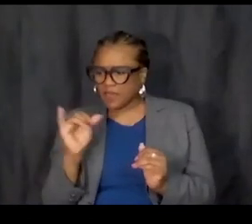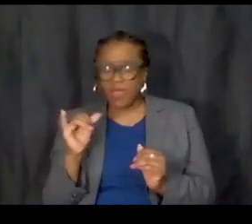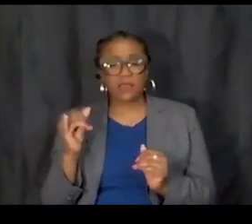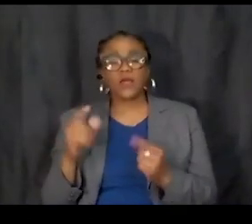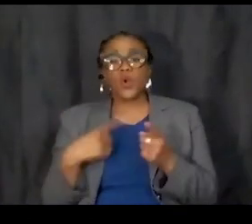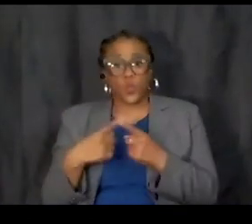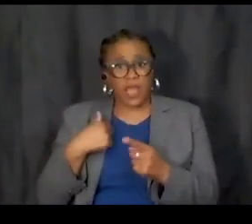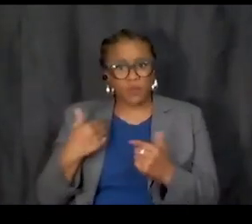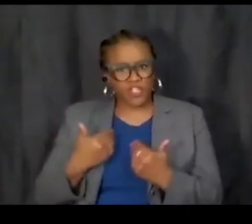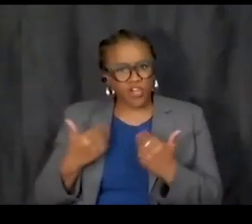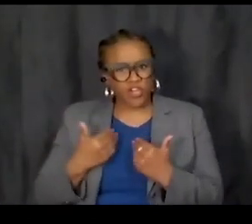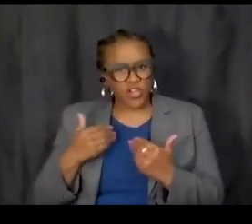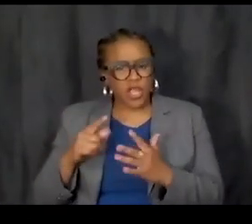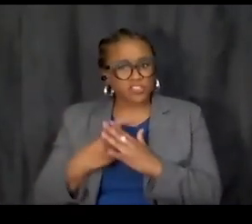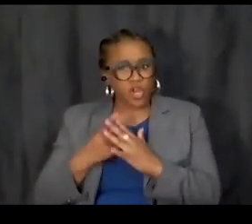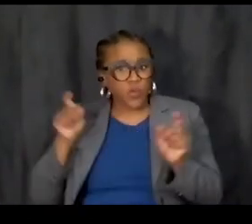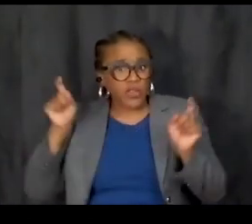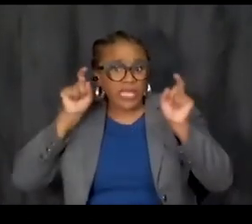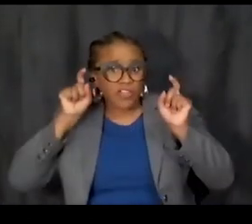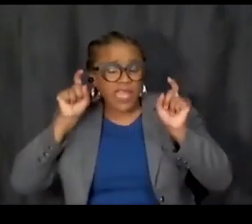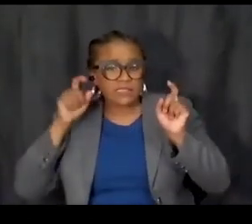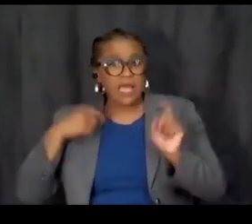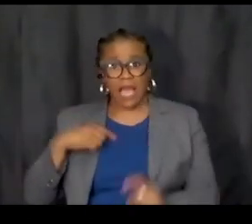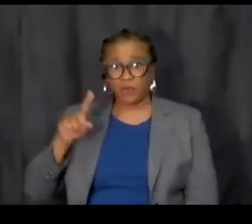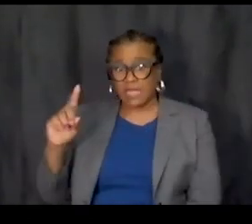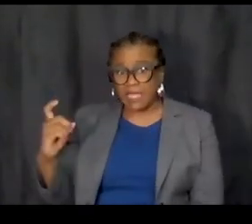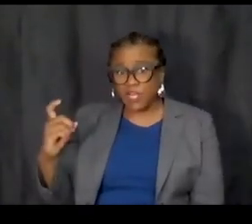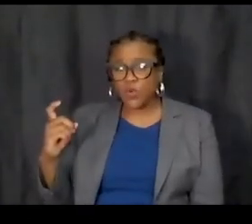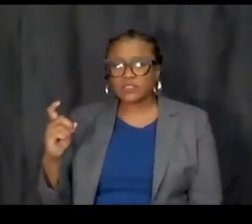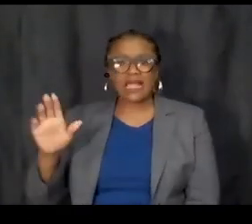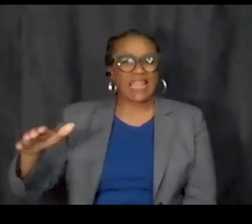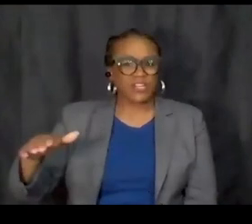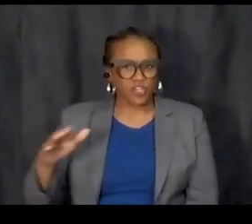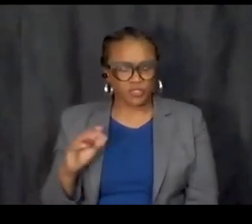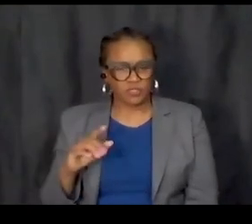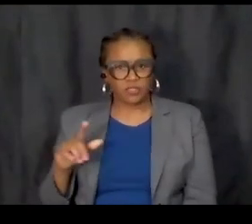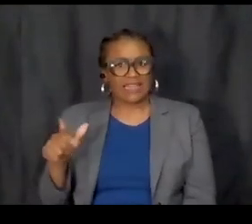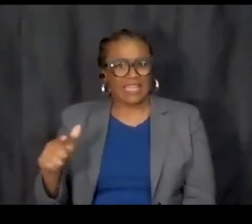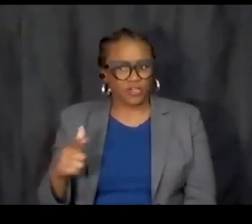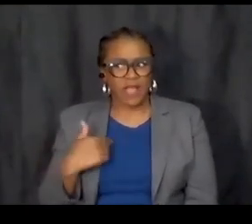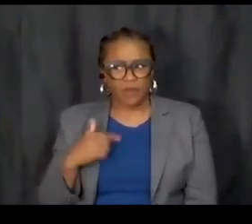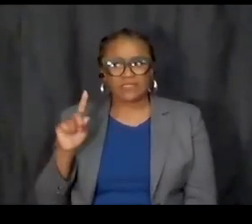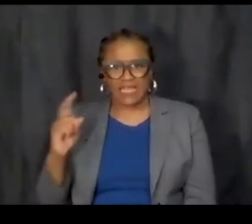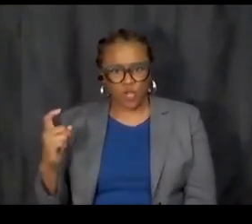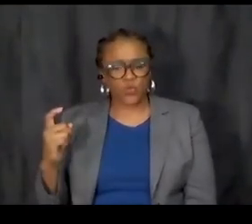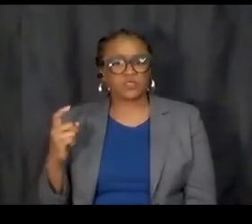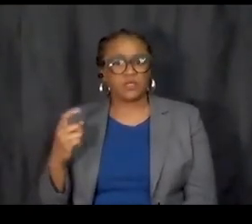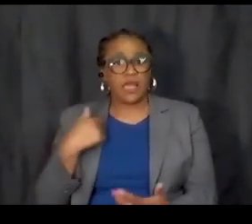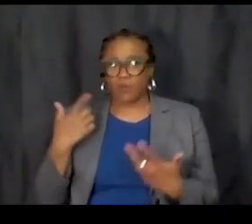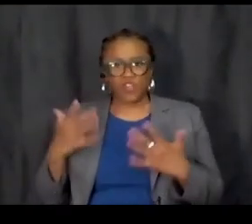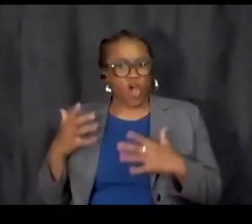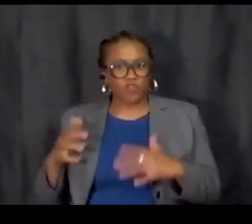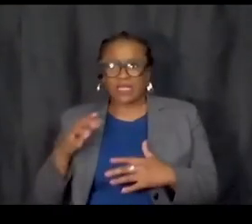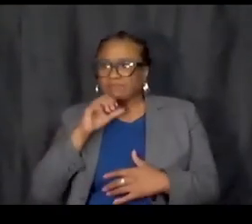wearing hearing aids, I was diagnosed late, you know, I was already around